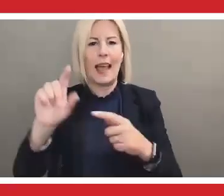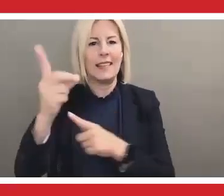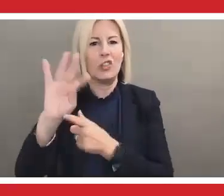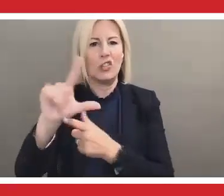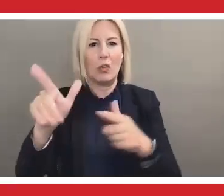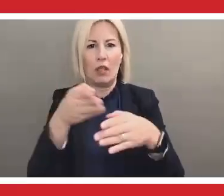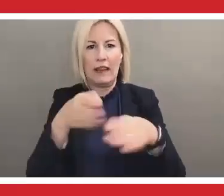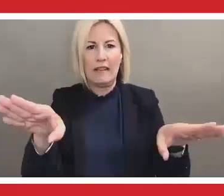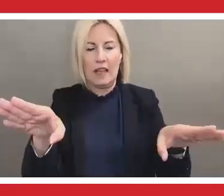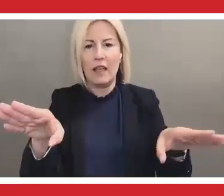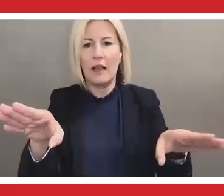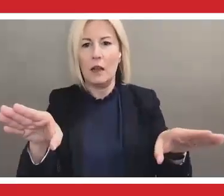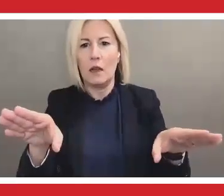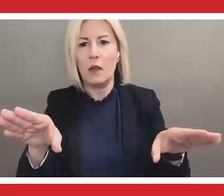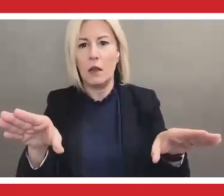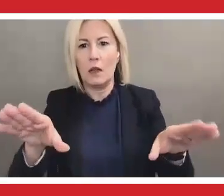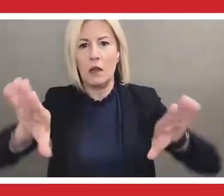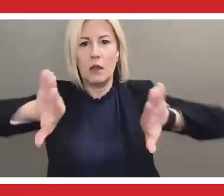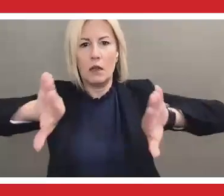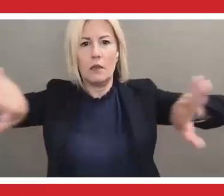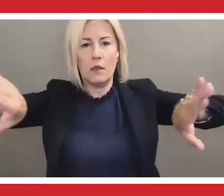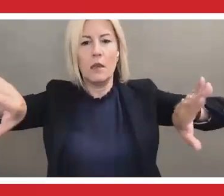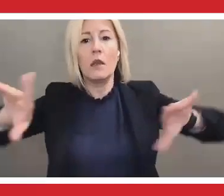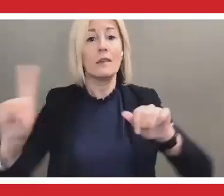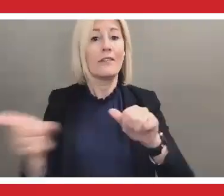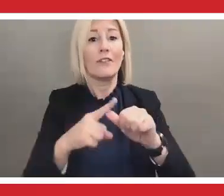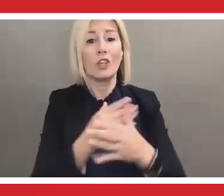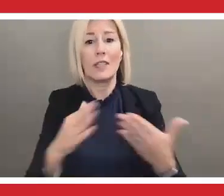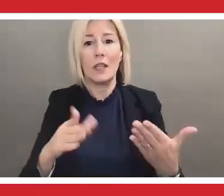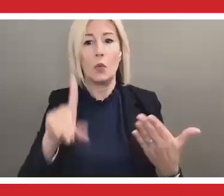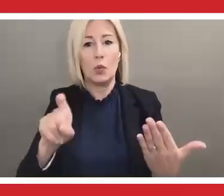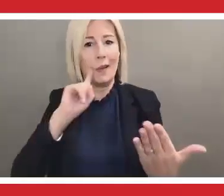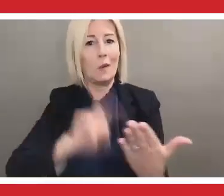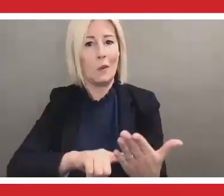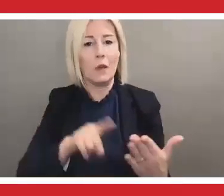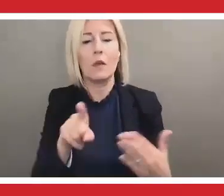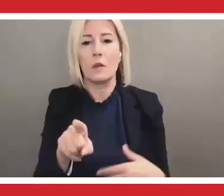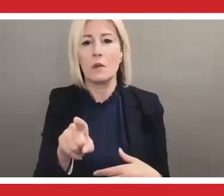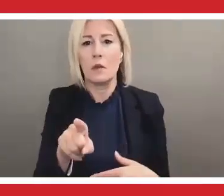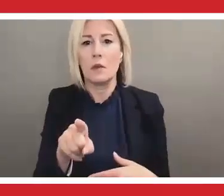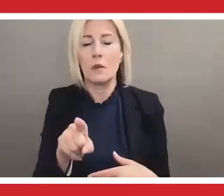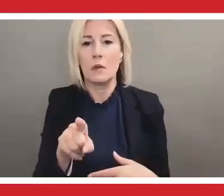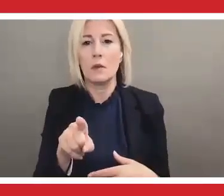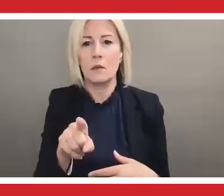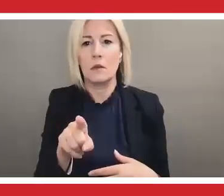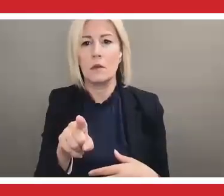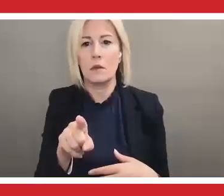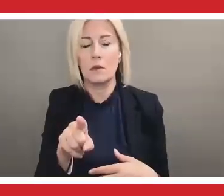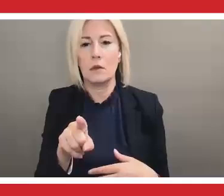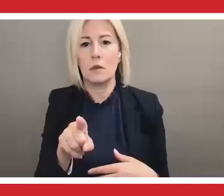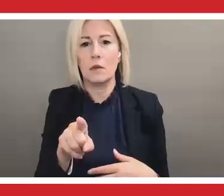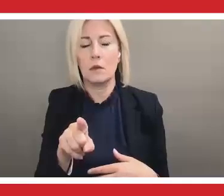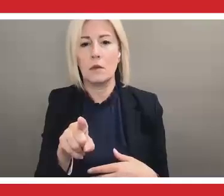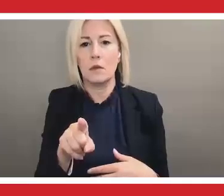because the first thing that we need to see is that first we need to put all